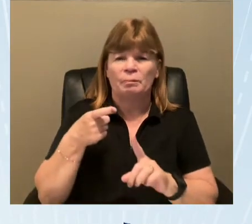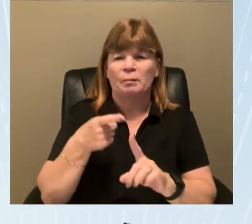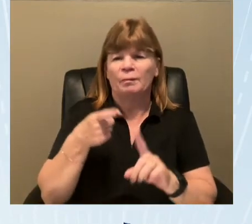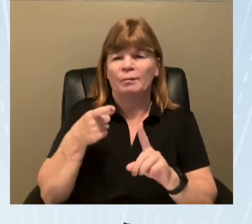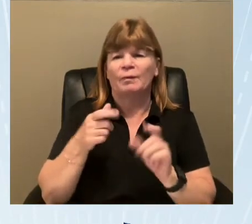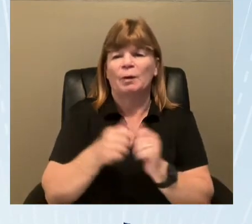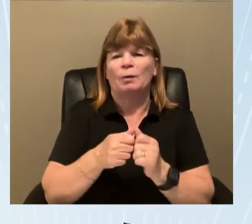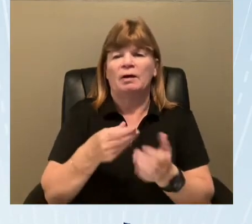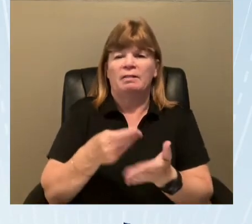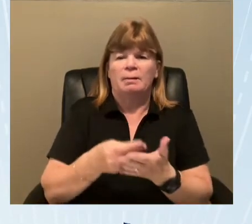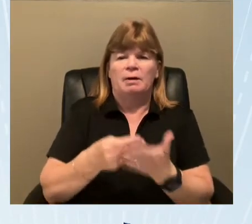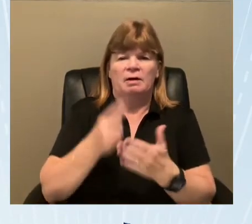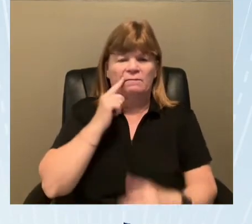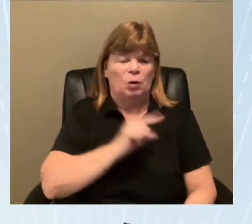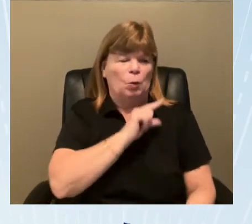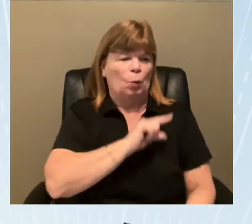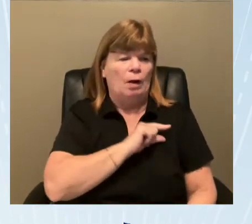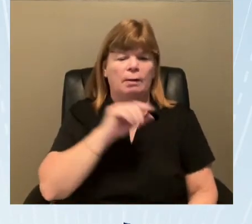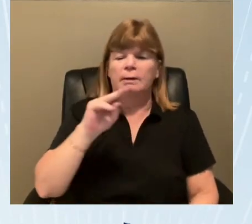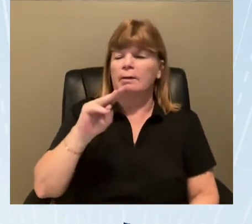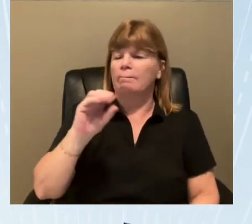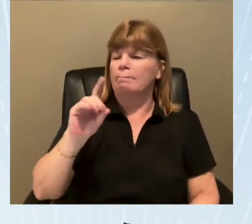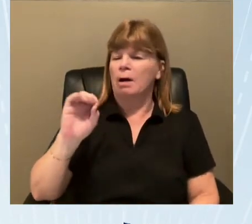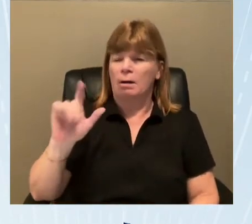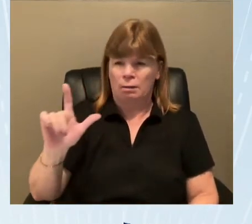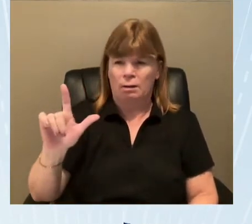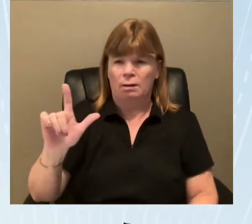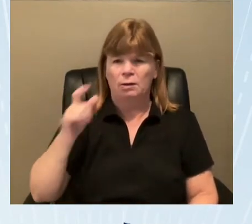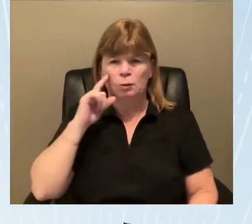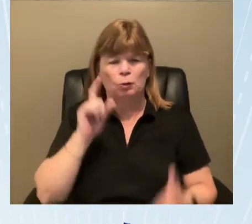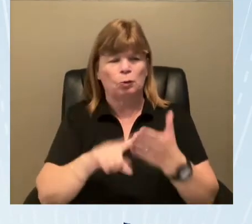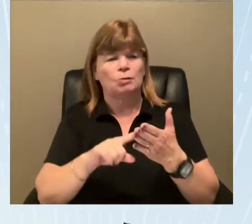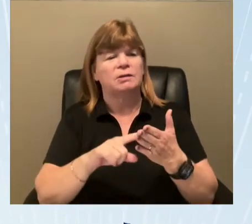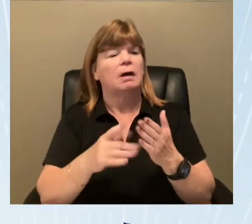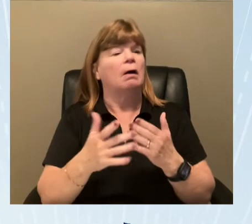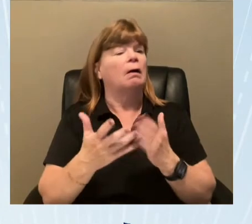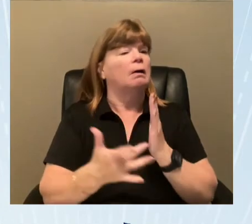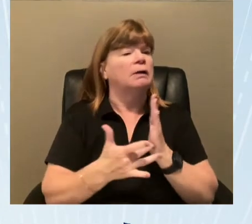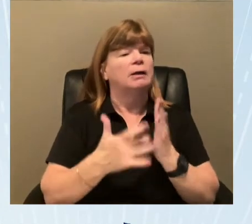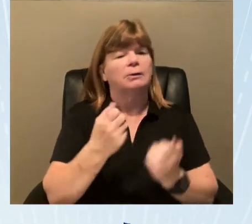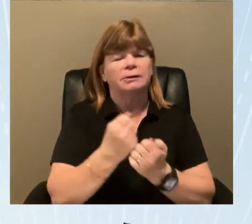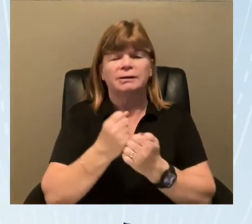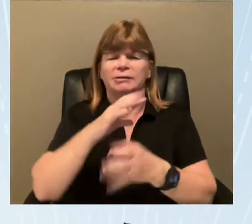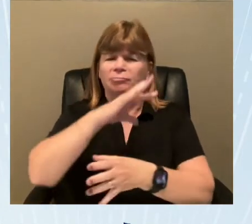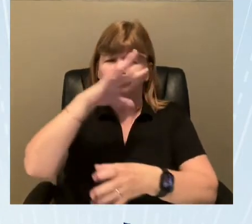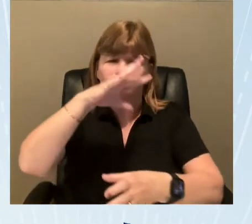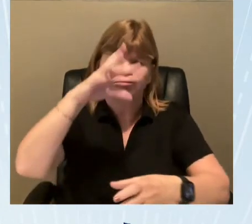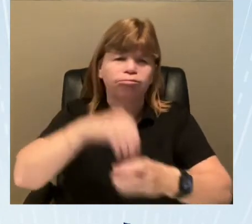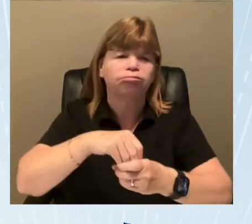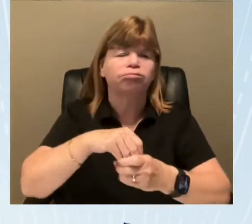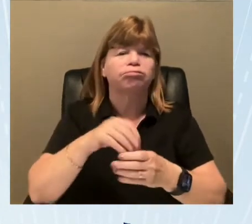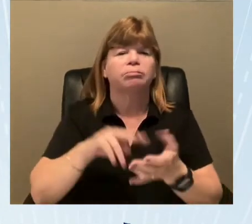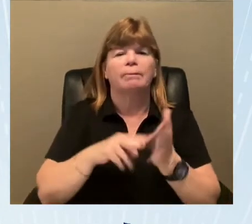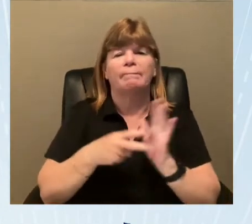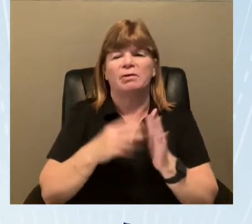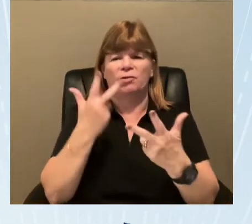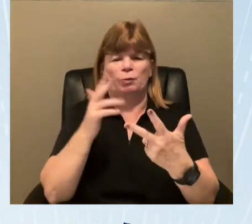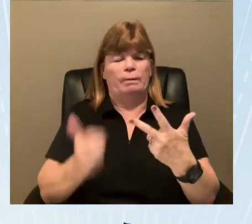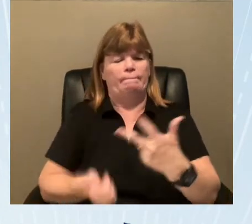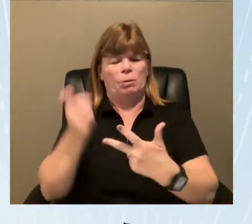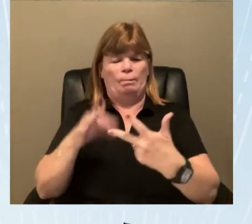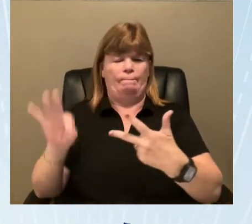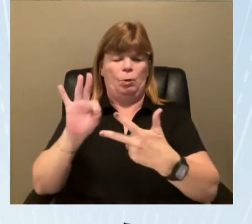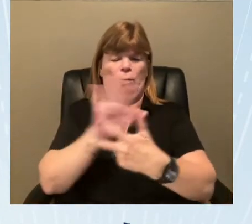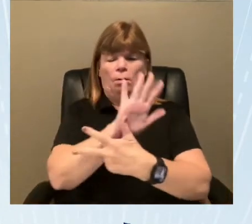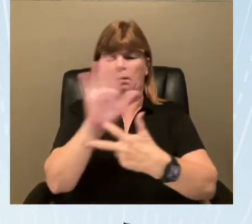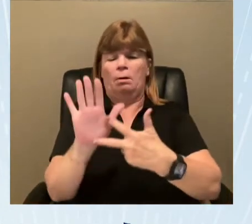Quality model, we see technical assistance as being comprehensive and consisting of three main parts. First,